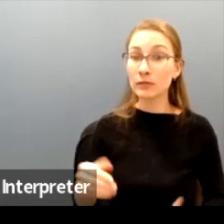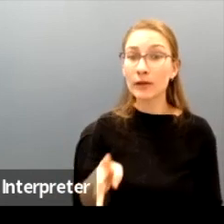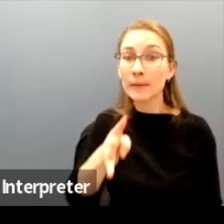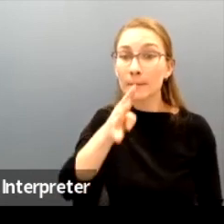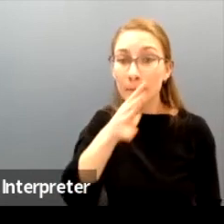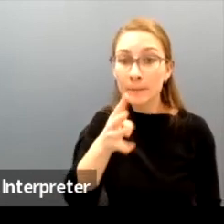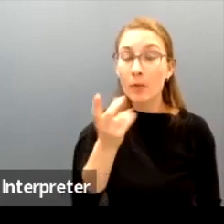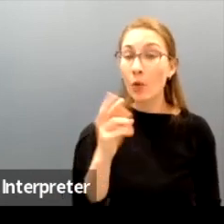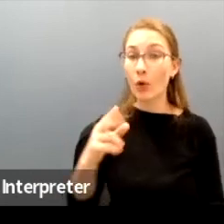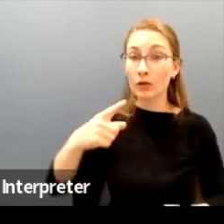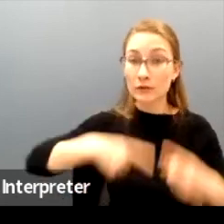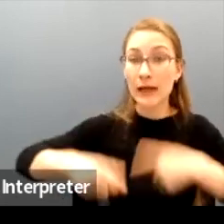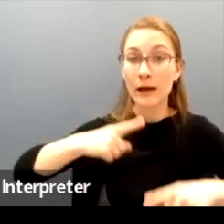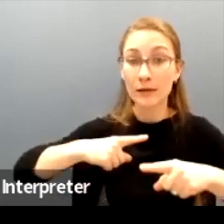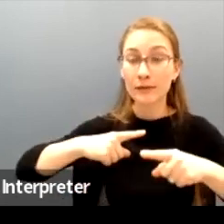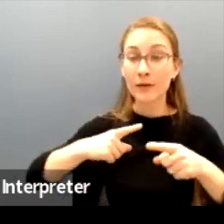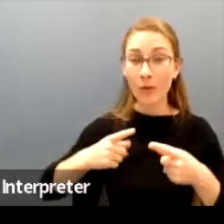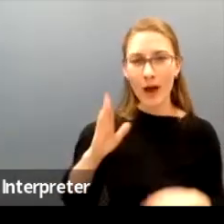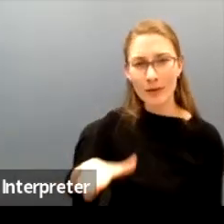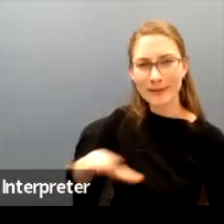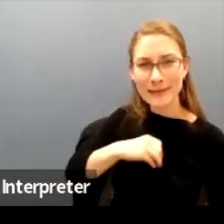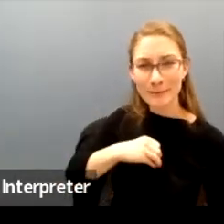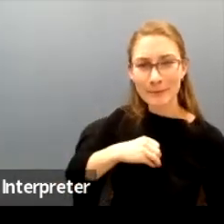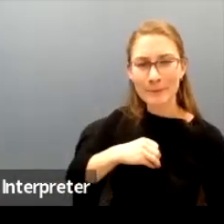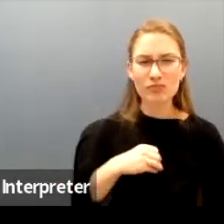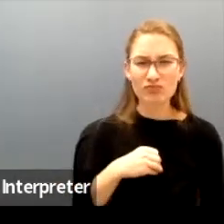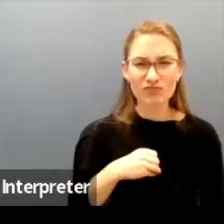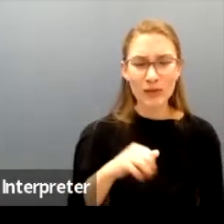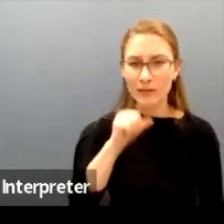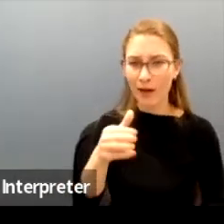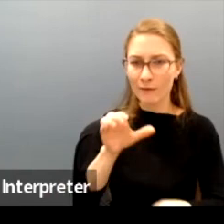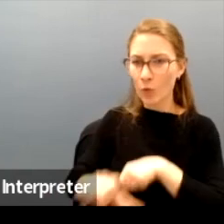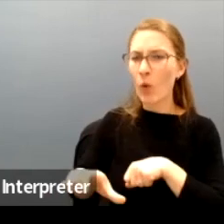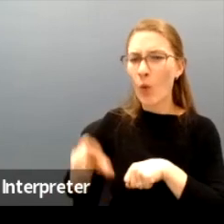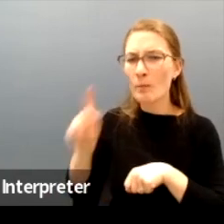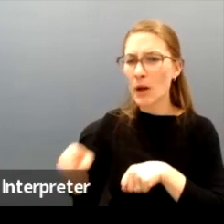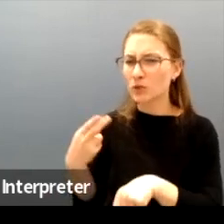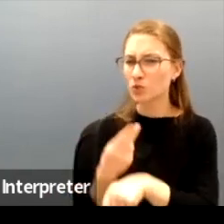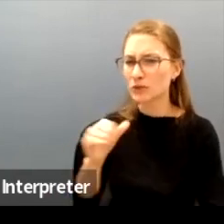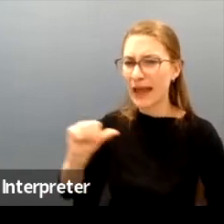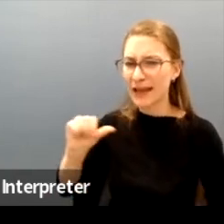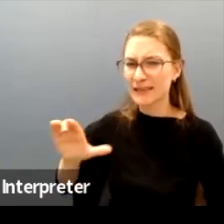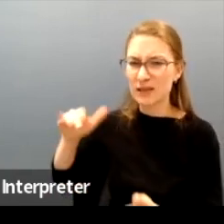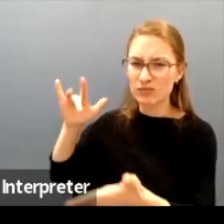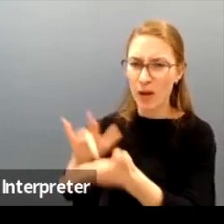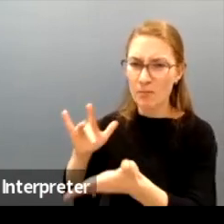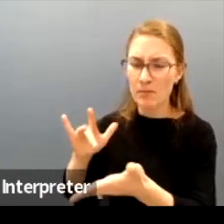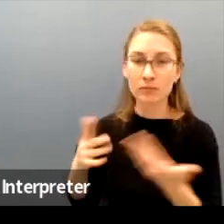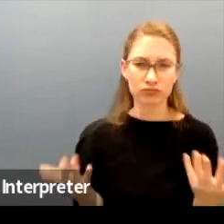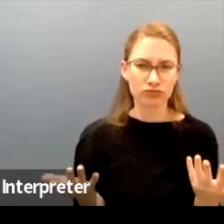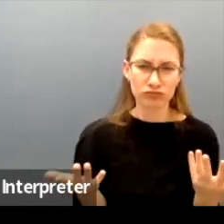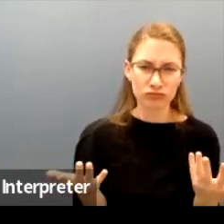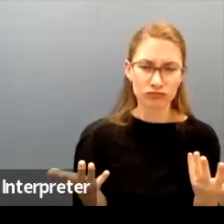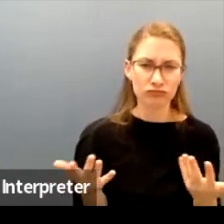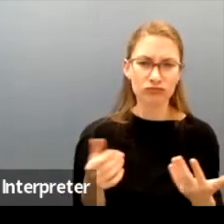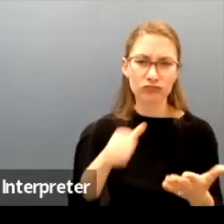sign, I'm going to take that and accept that as well. I'm not going to make them sit down and press the button on the device. If they're saying that, if they're using the sign more or they're saying the